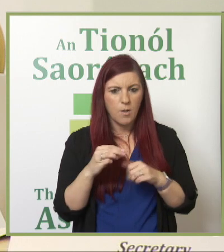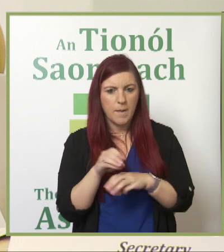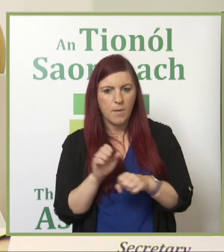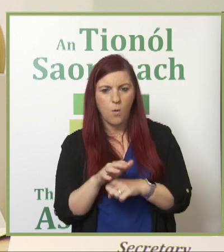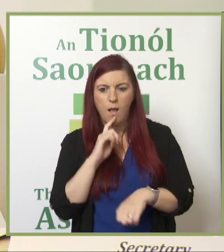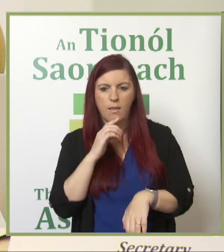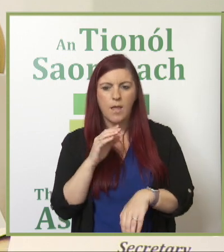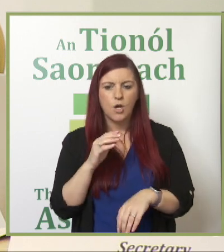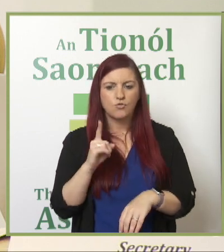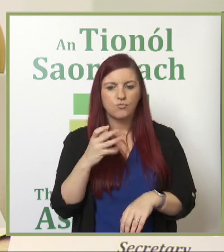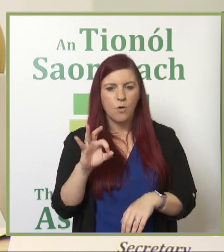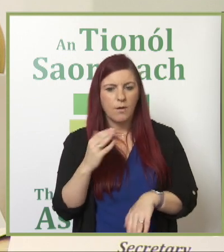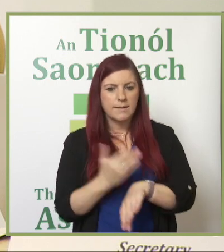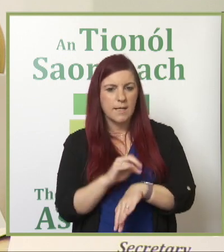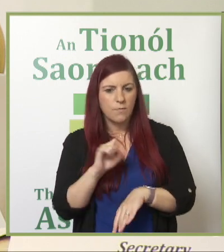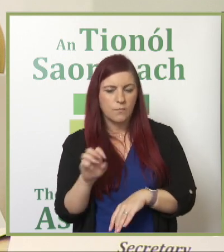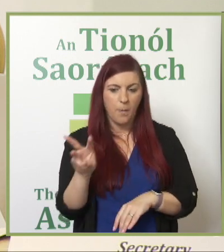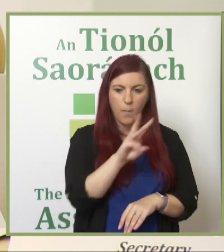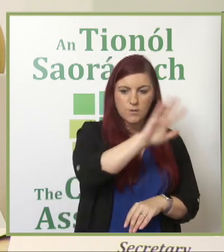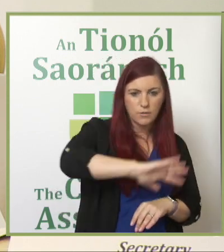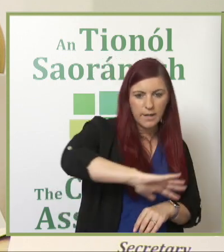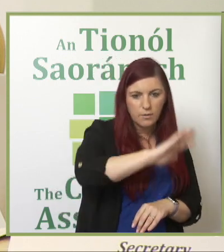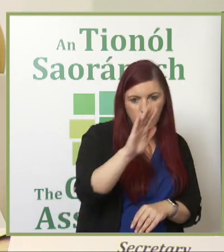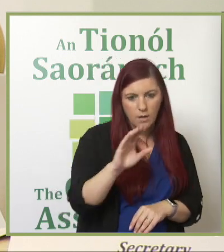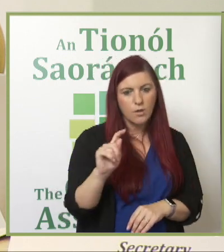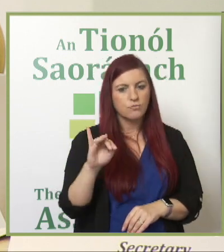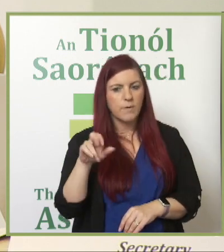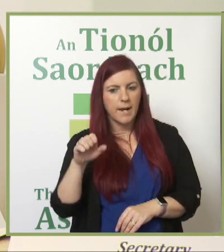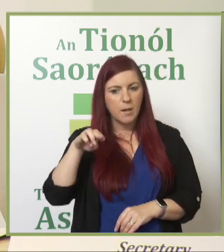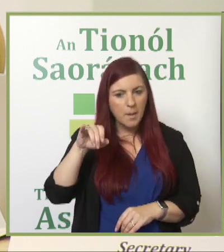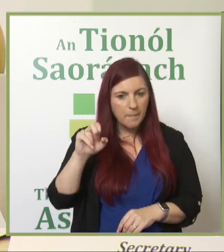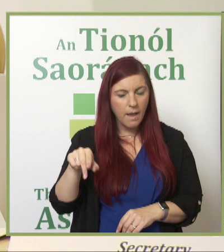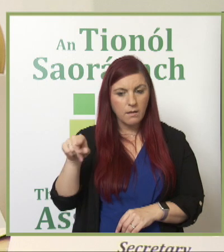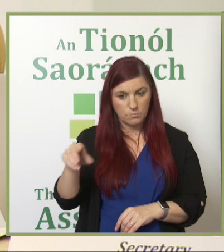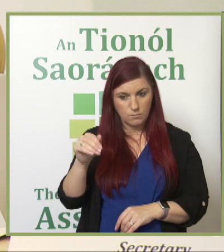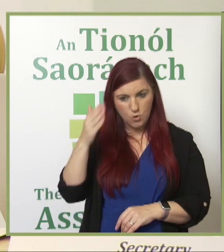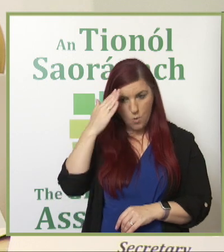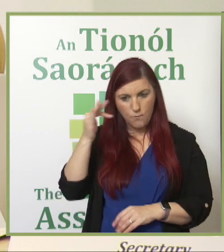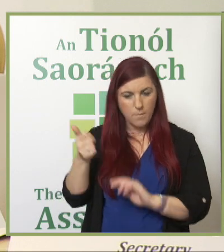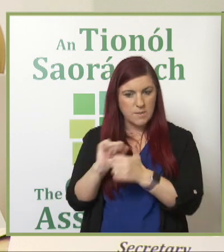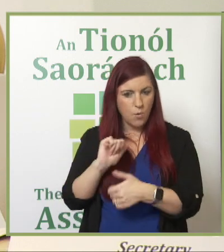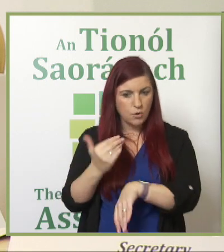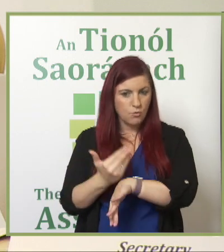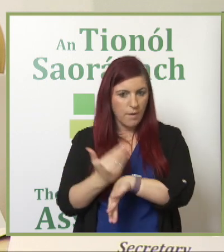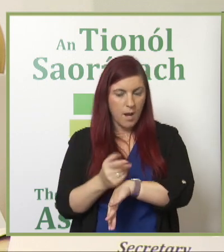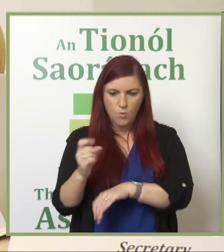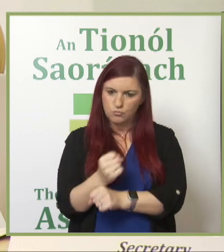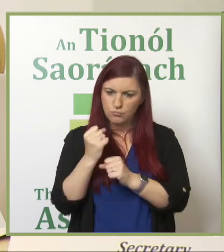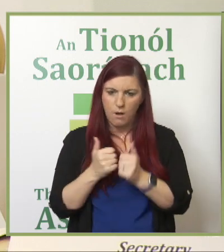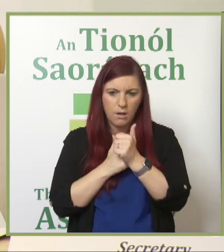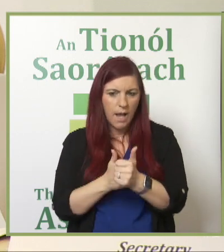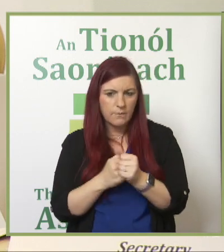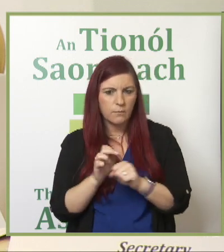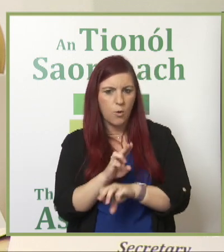much experience on the ground. Philly McMahon, who may be familiar to from his sporting career and otherwise, but a strong advocate for people in